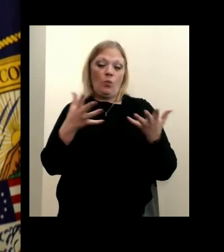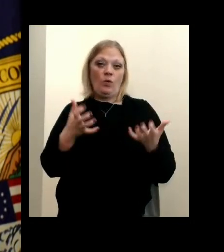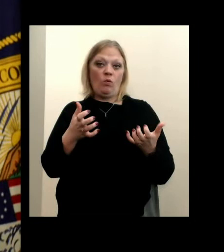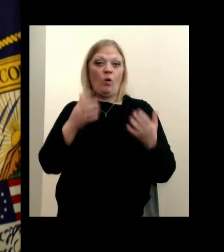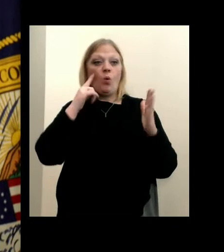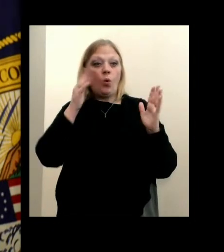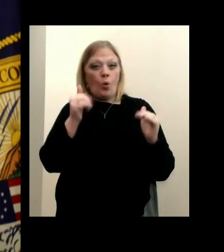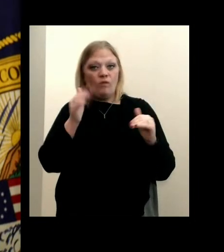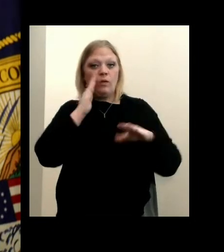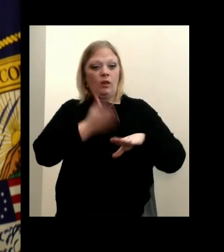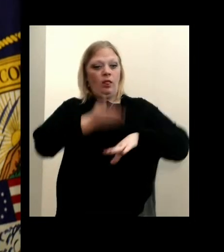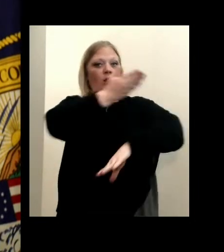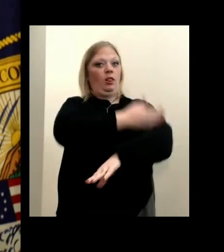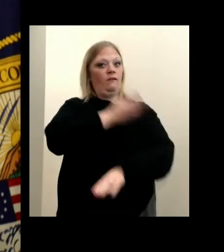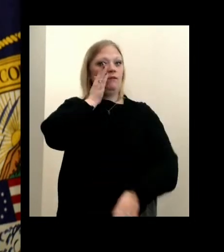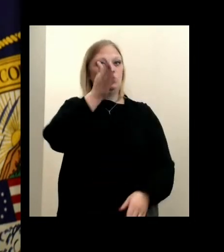future.